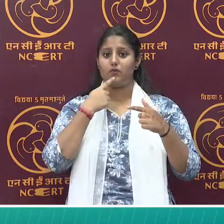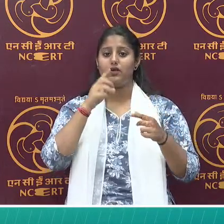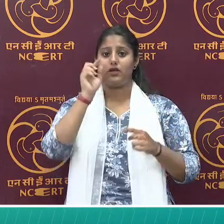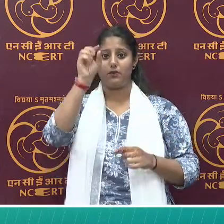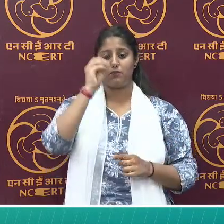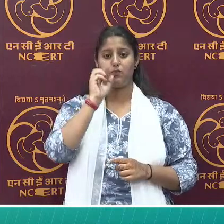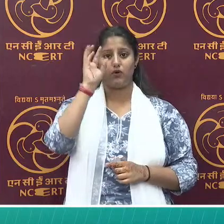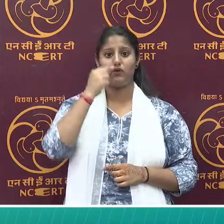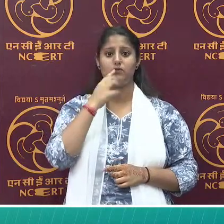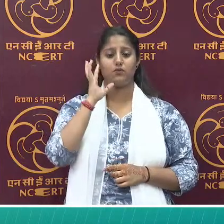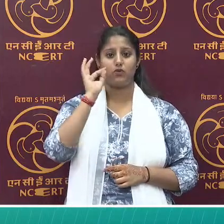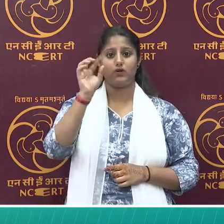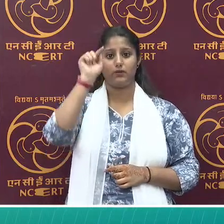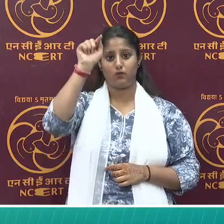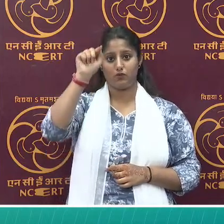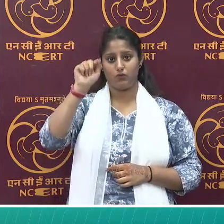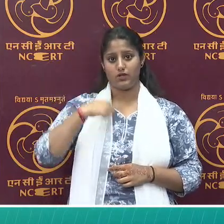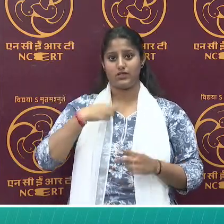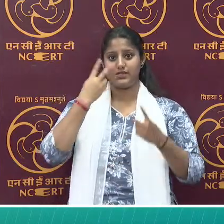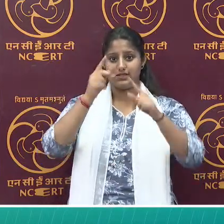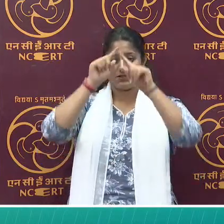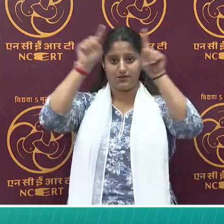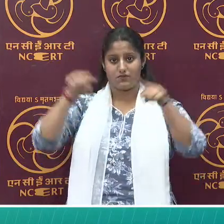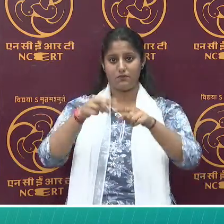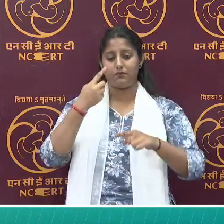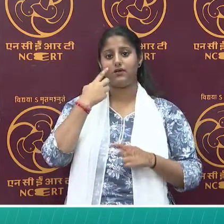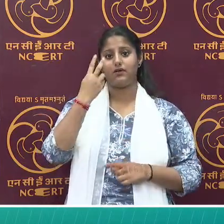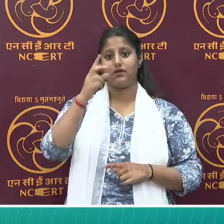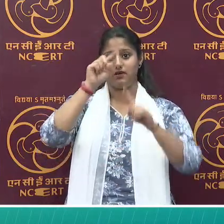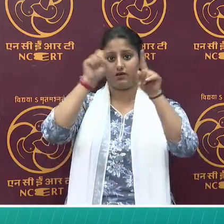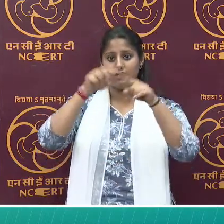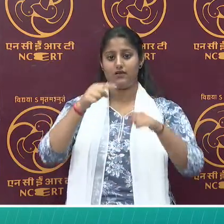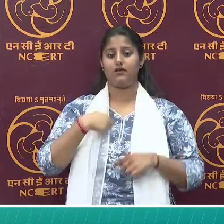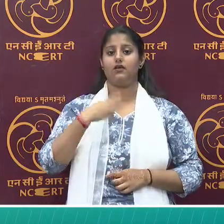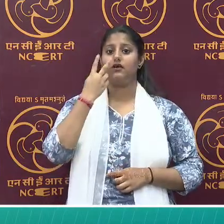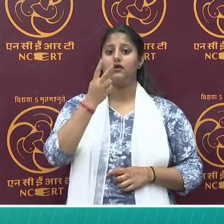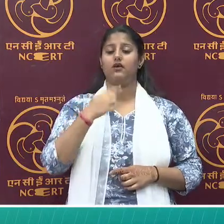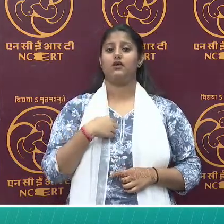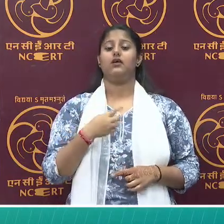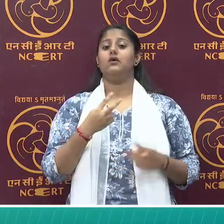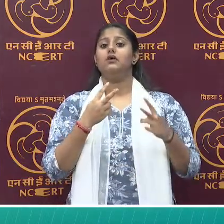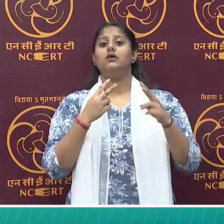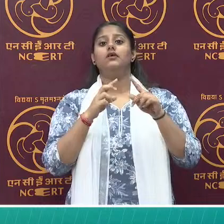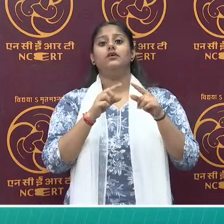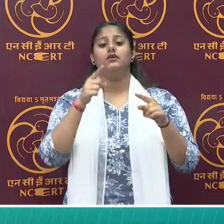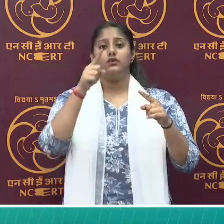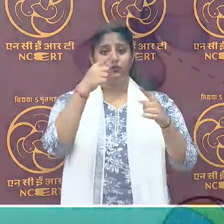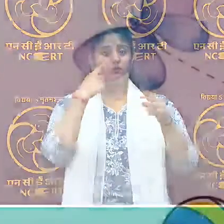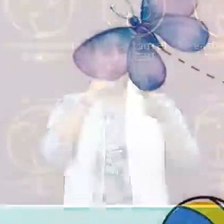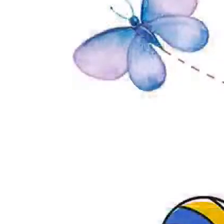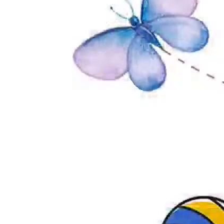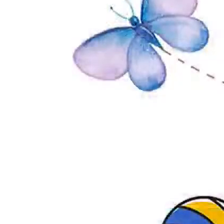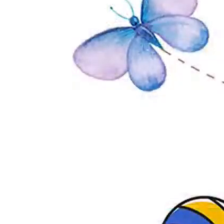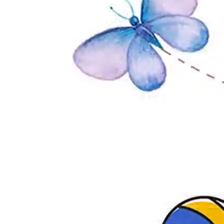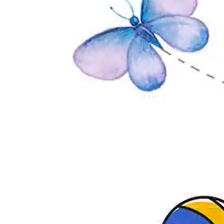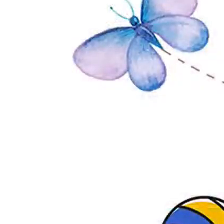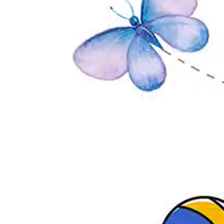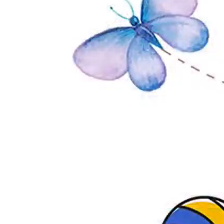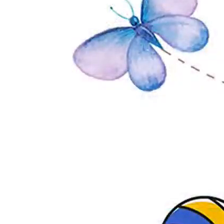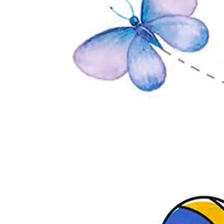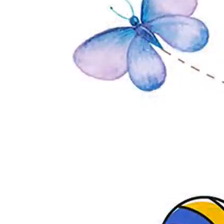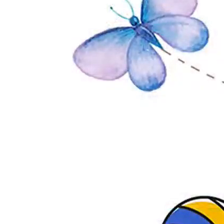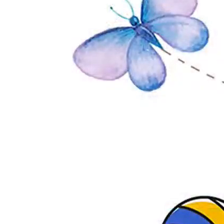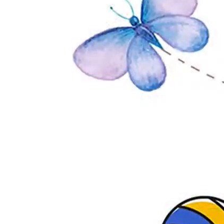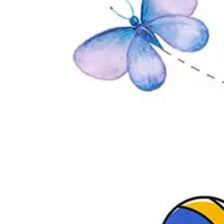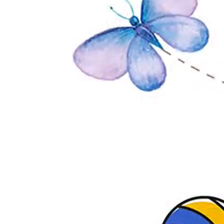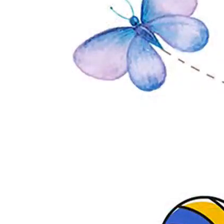of information. As you can see on the screen, do you like to read songs and poems, dear children?